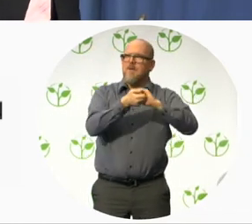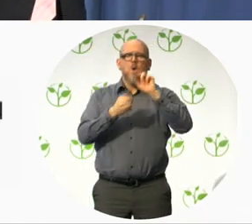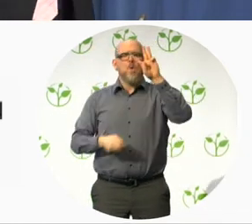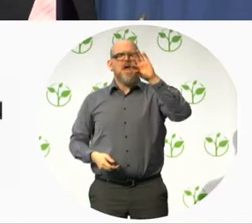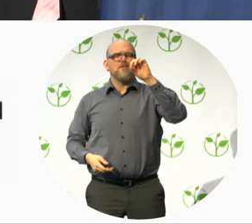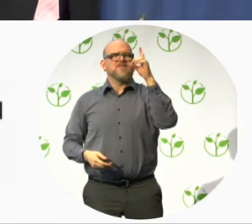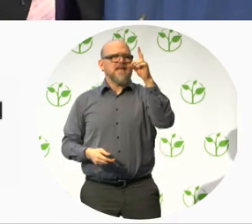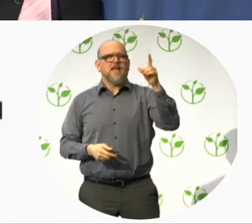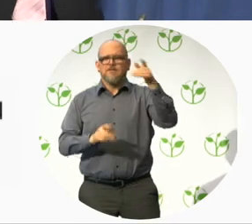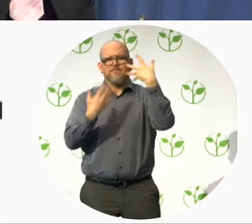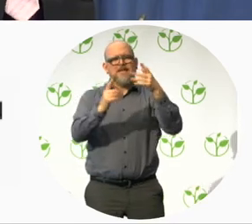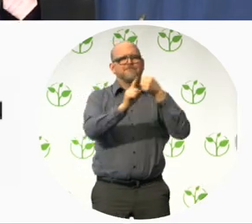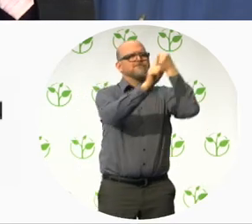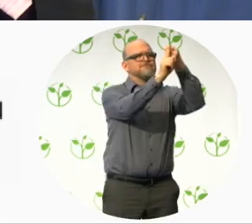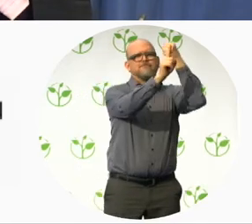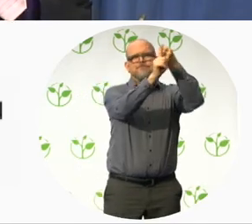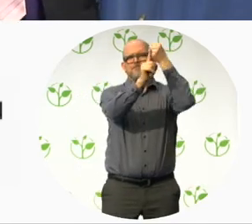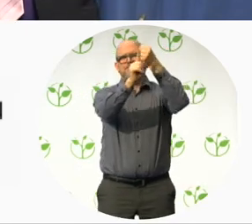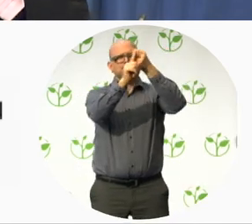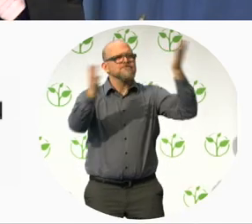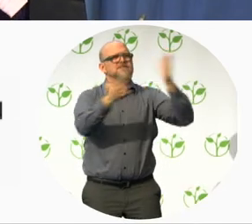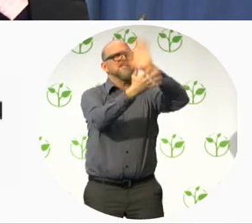her to study?